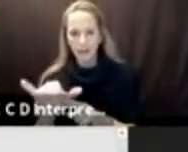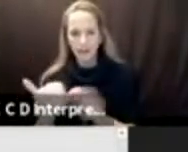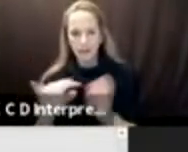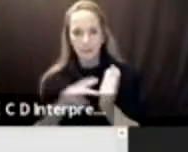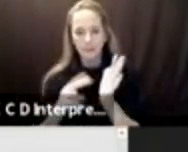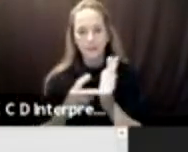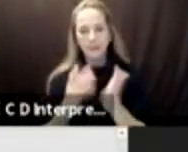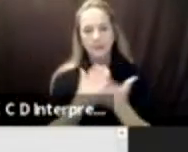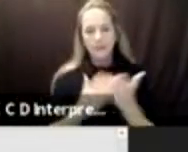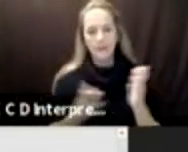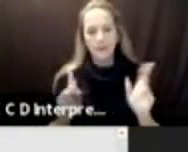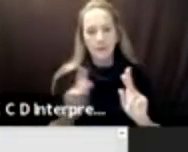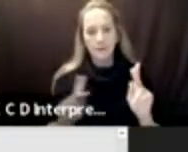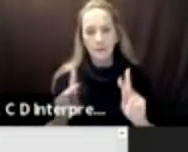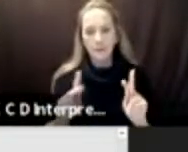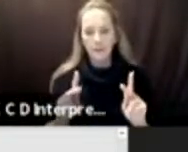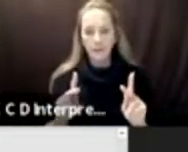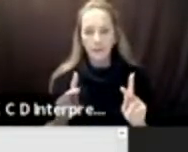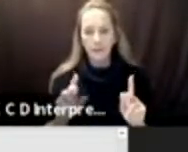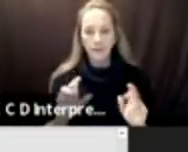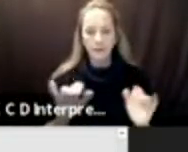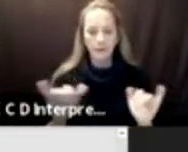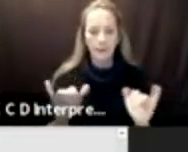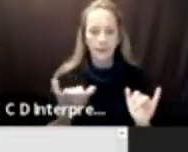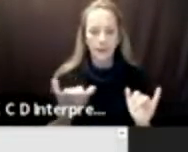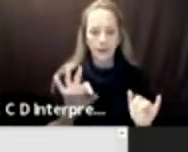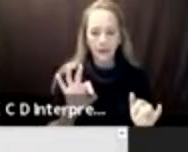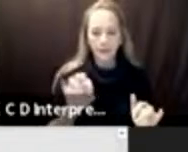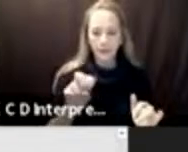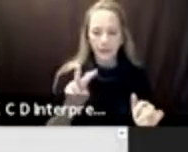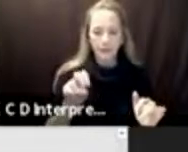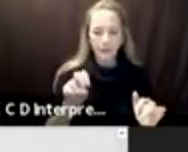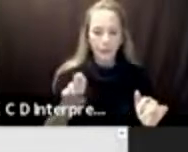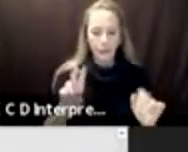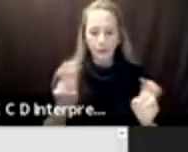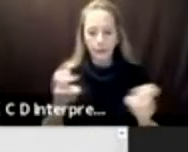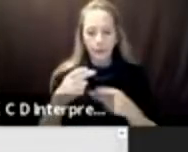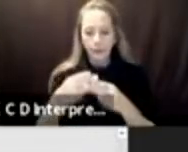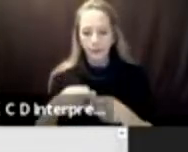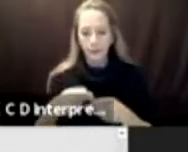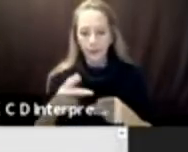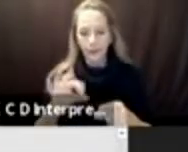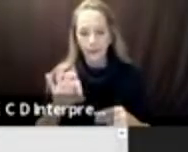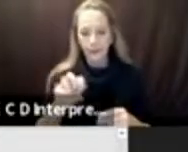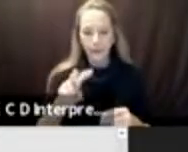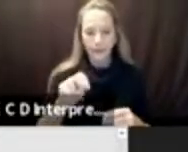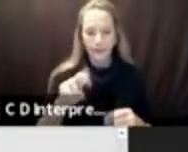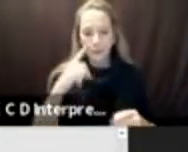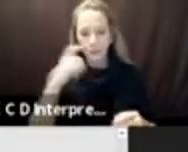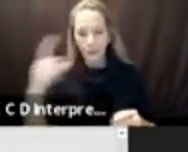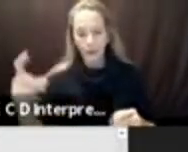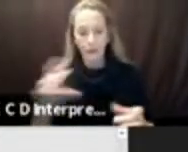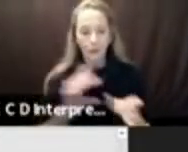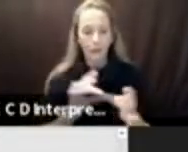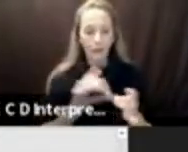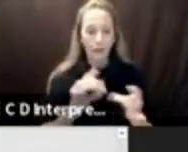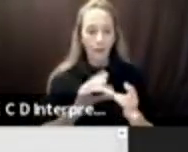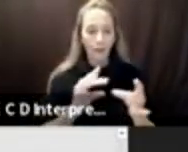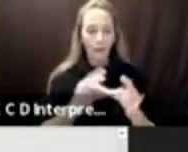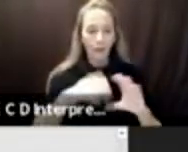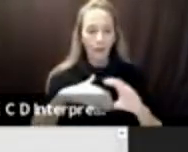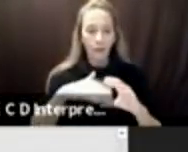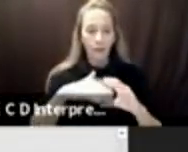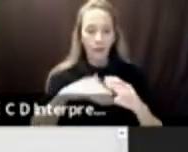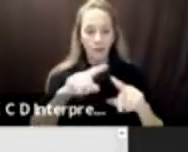get into I guess, a fever dream or something. They decide that, they talk a good game but don't act it out.